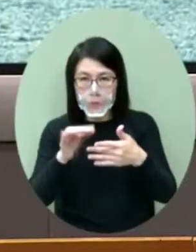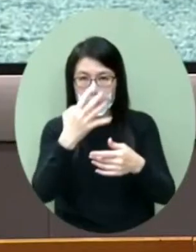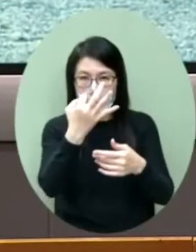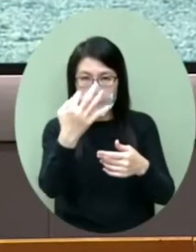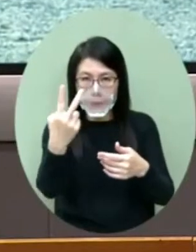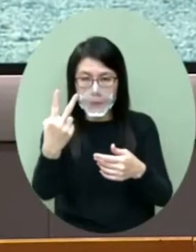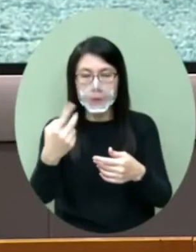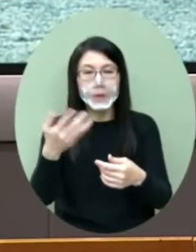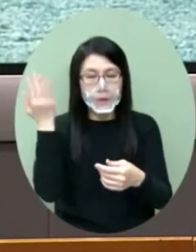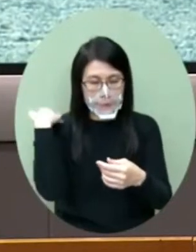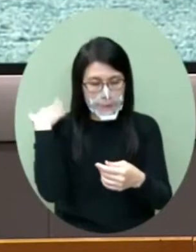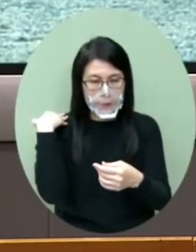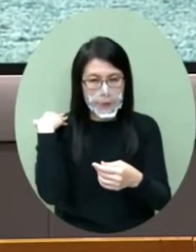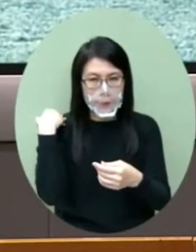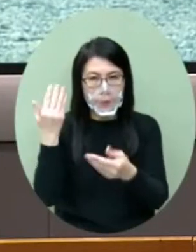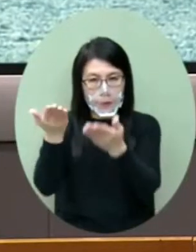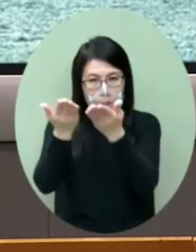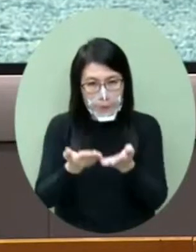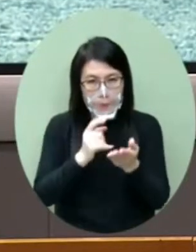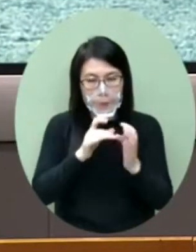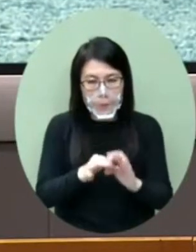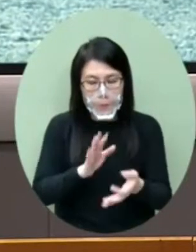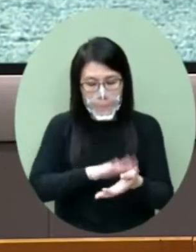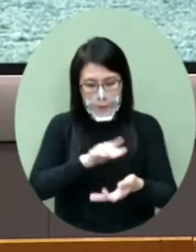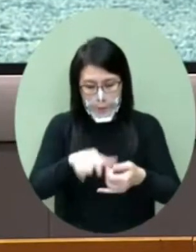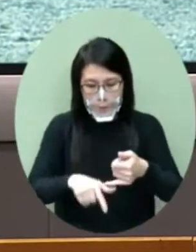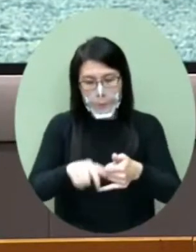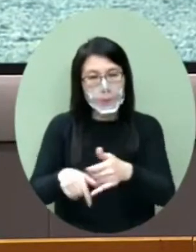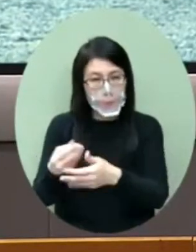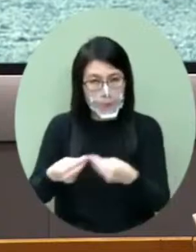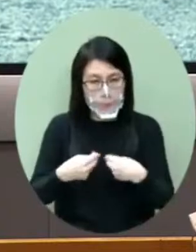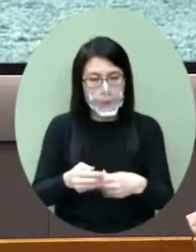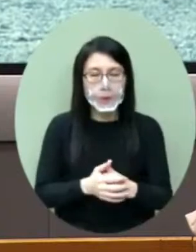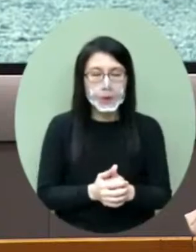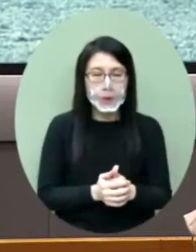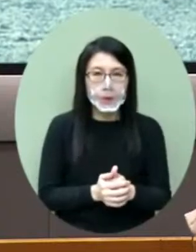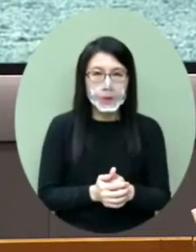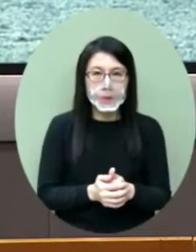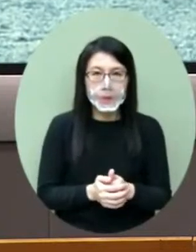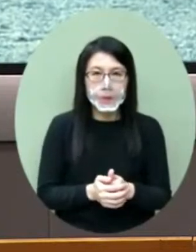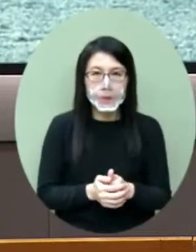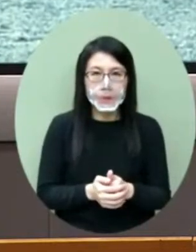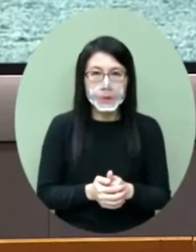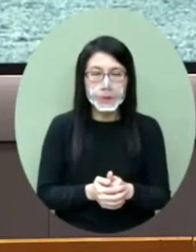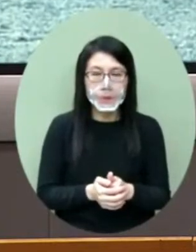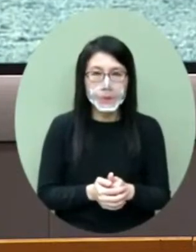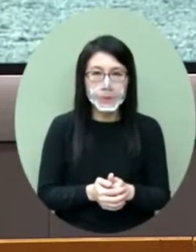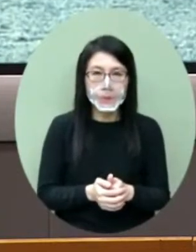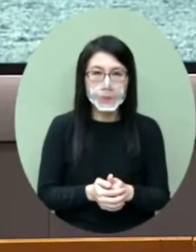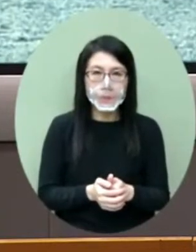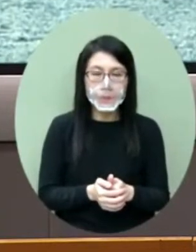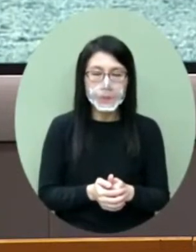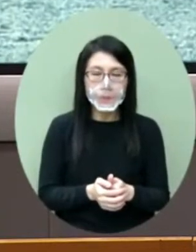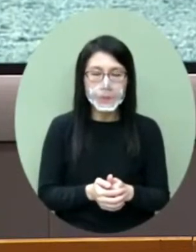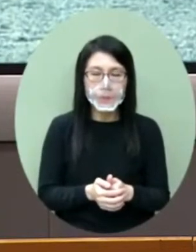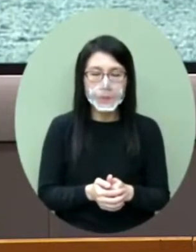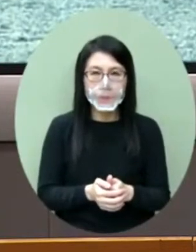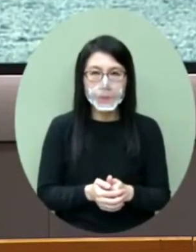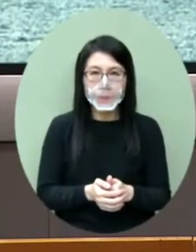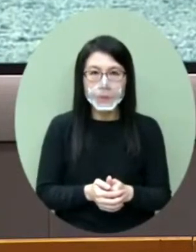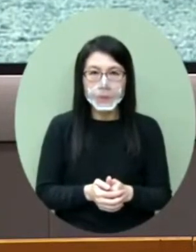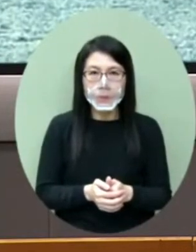cases. Previously, we have received from 15 care homes for the disabled and 32 care homes for